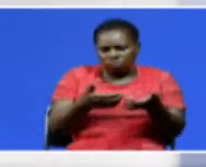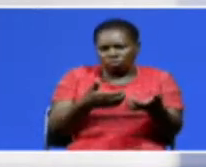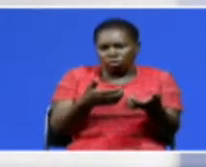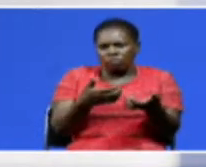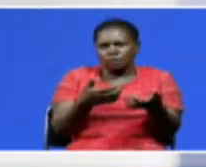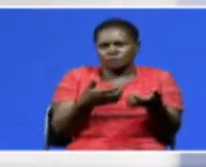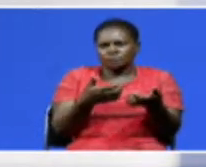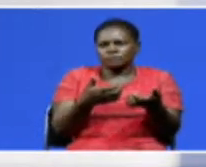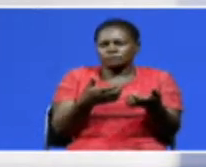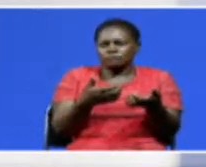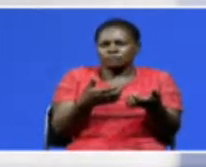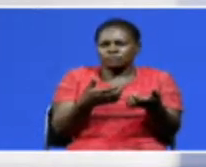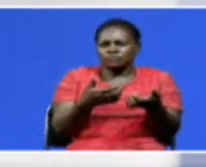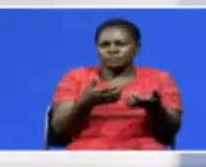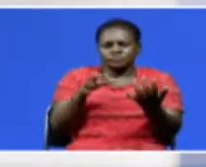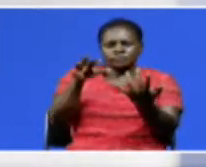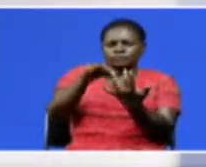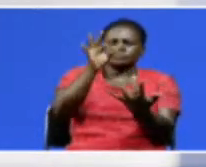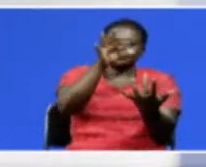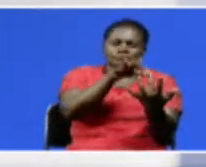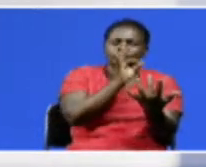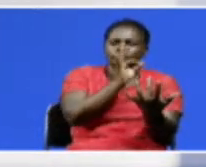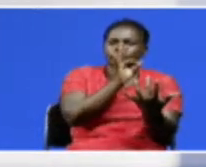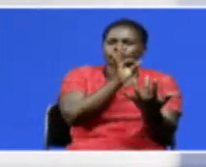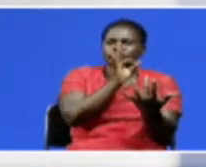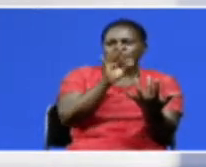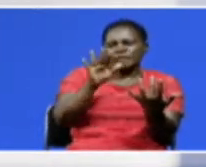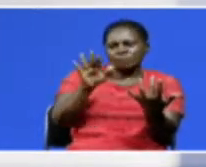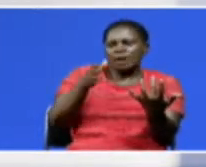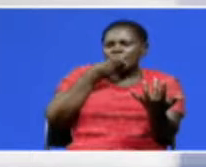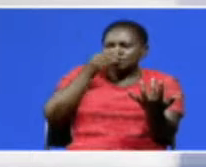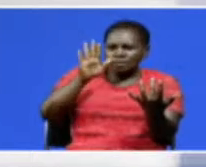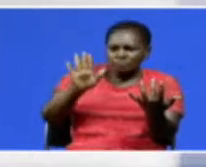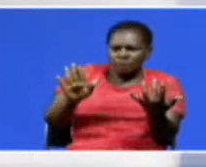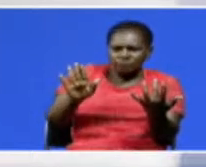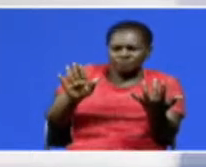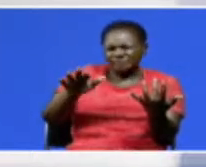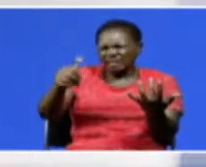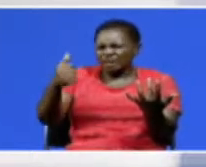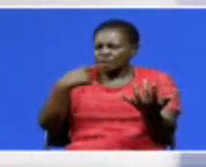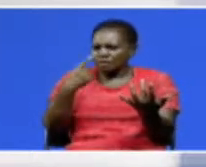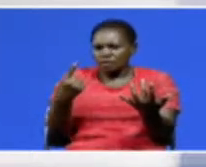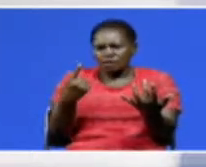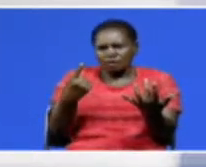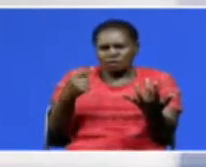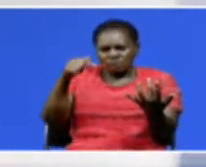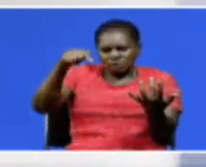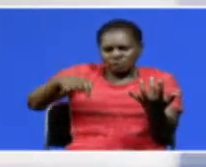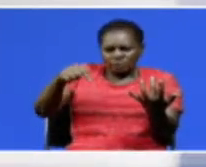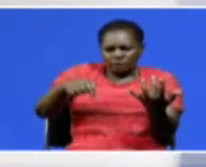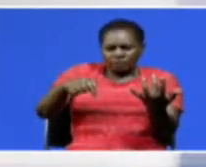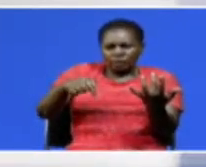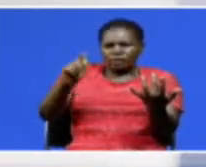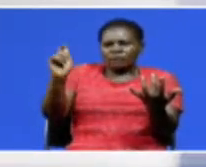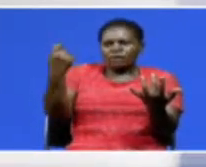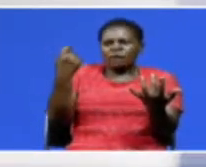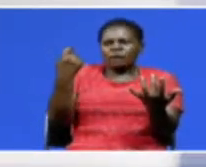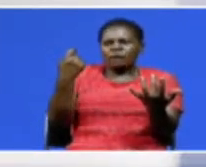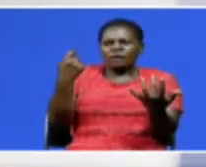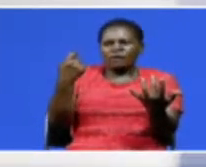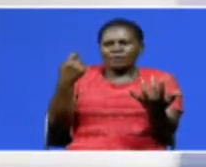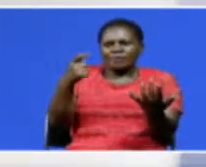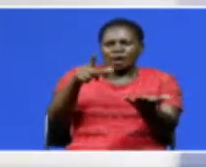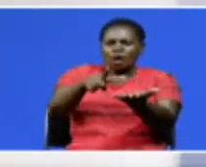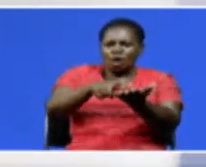what you have to say about this. Let's just sample some of your responses. Ndongo Wainaina says today, Kenya's annual